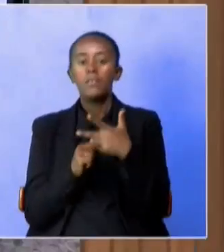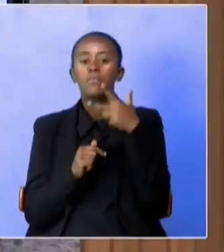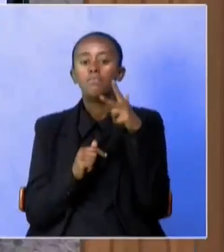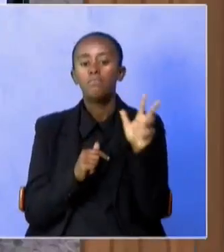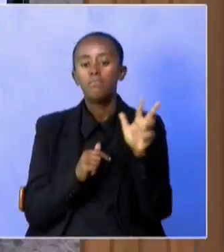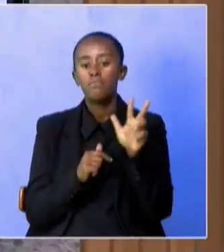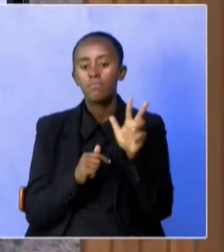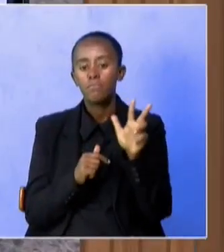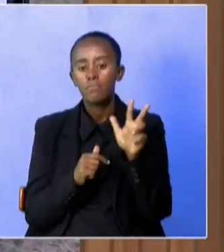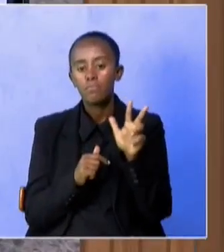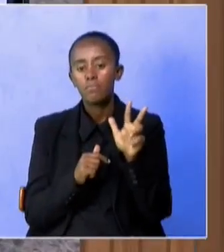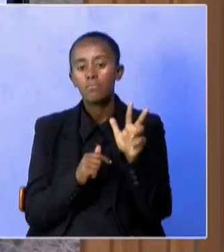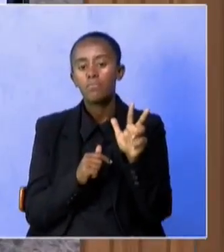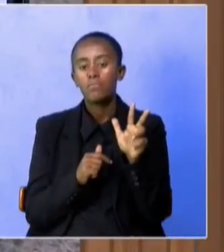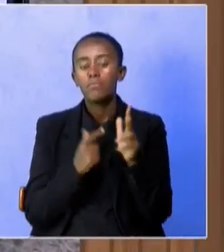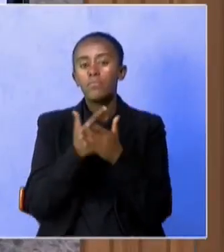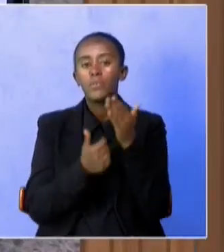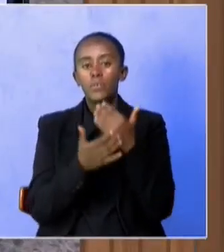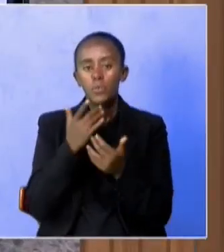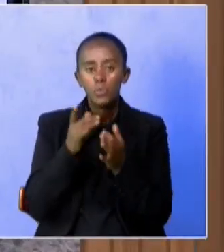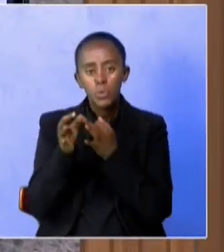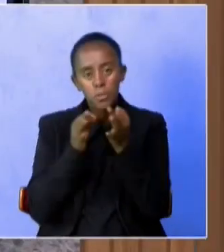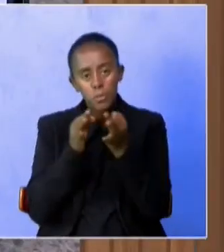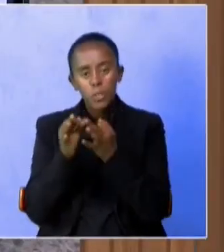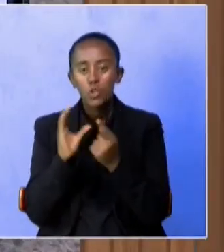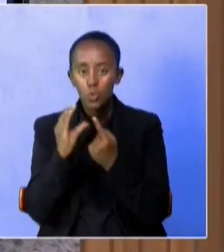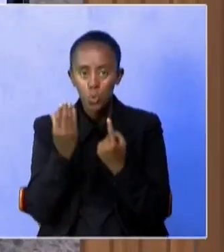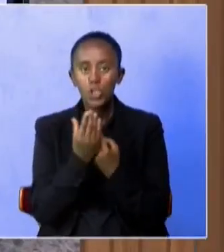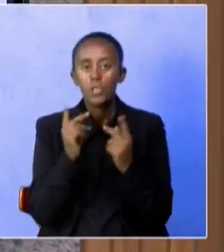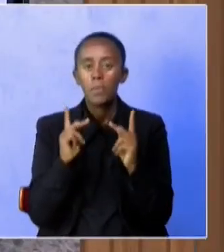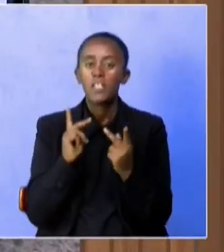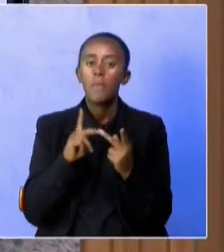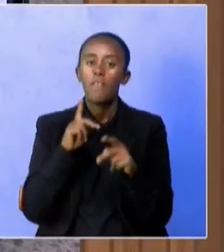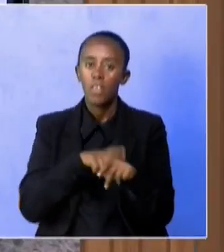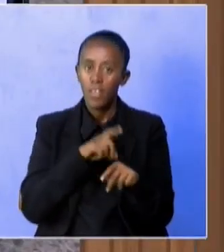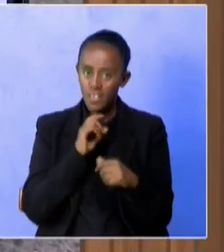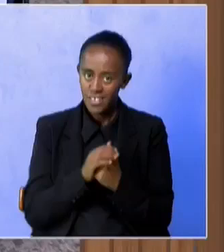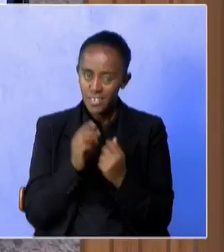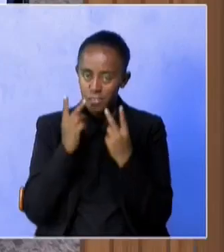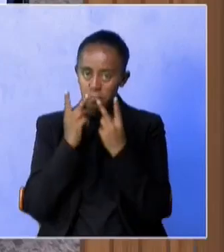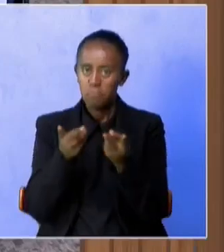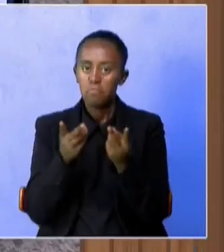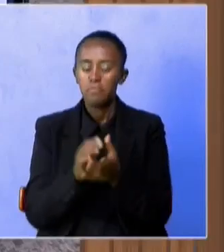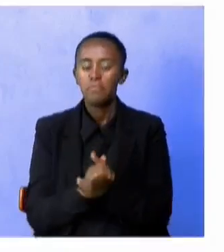in situations in the present perfect. Let's see them. The first one